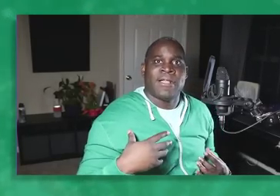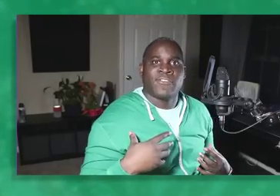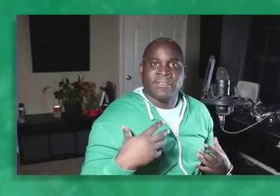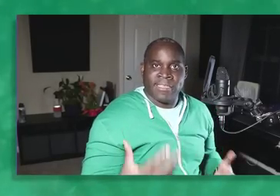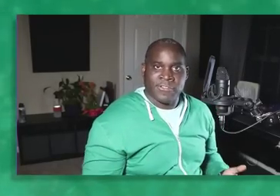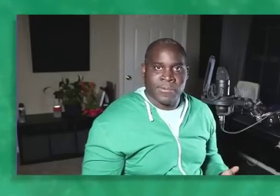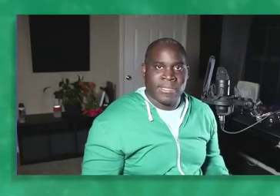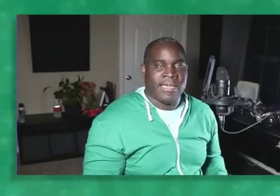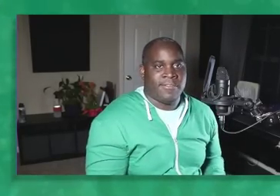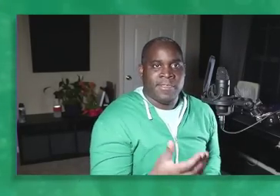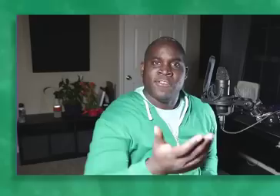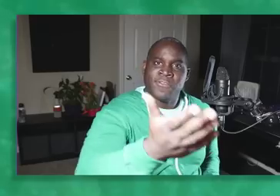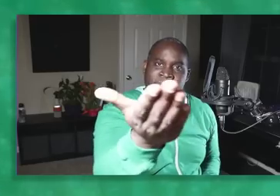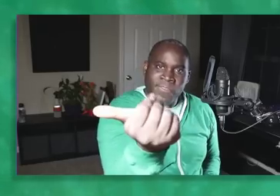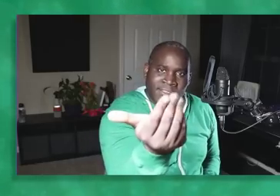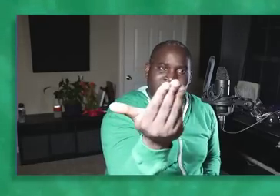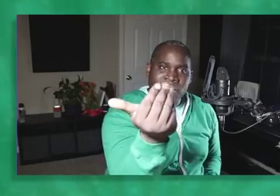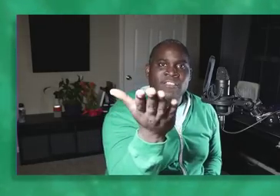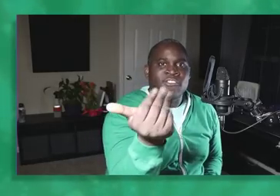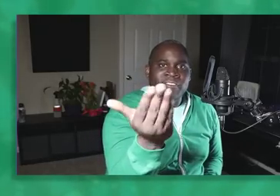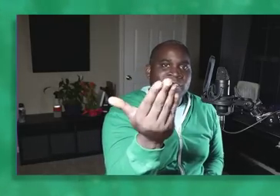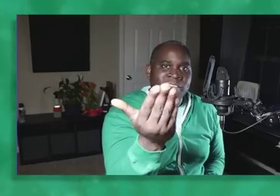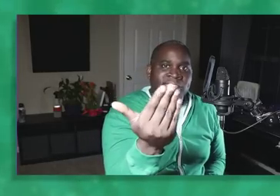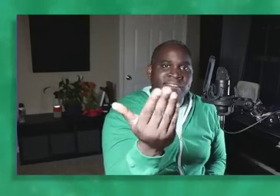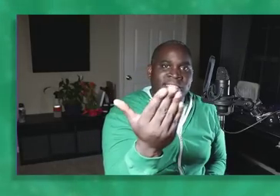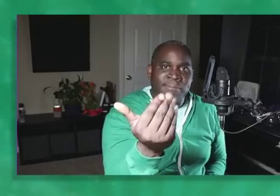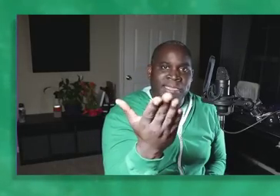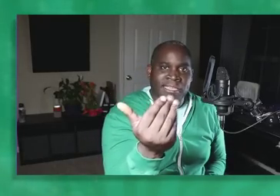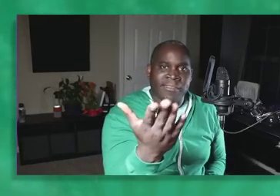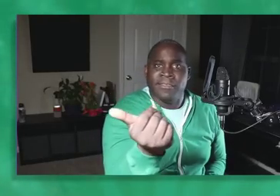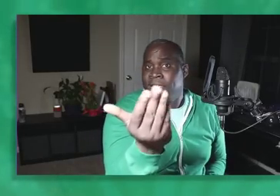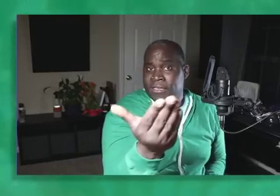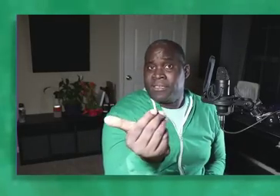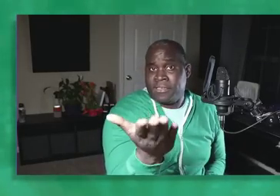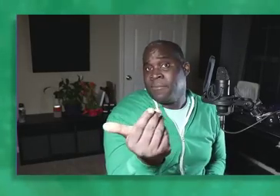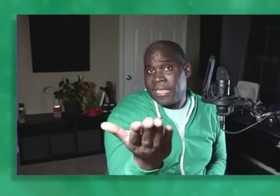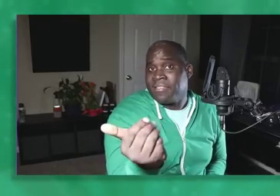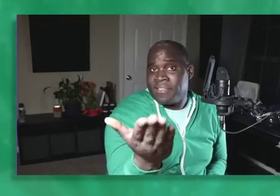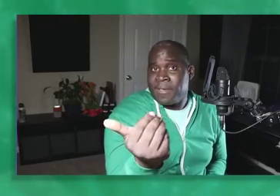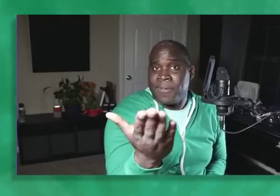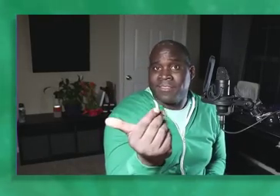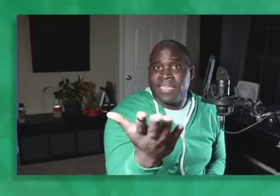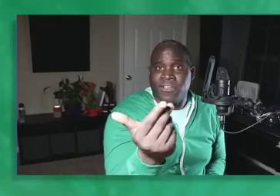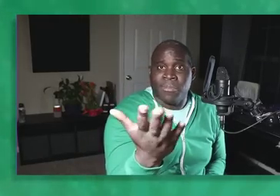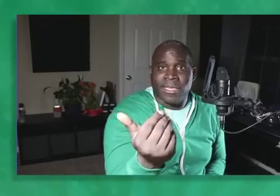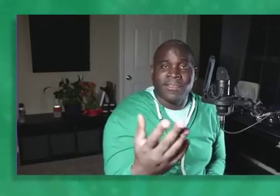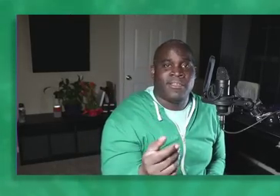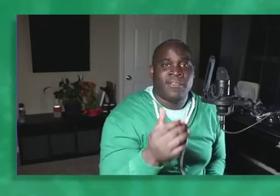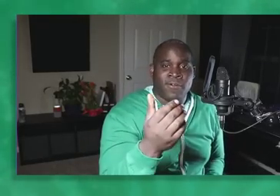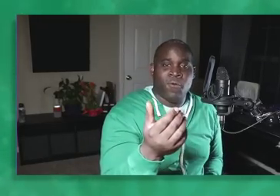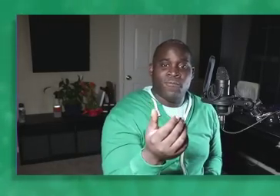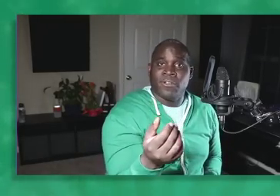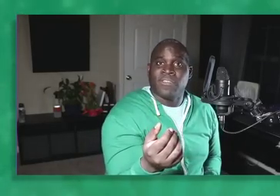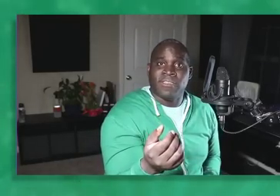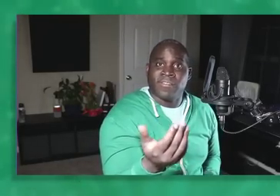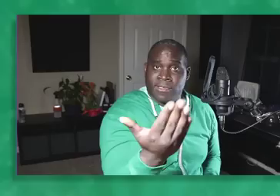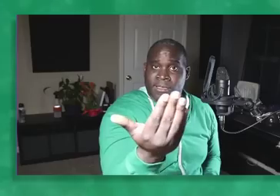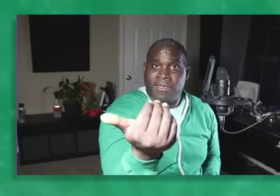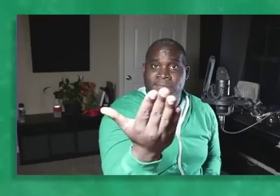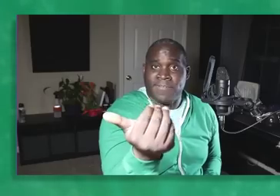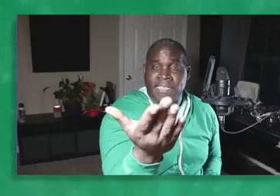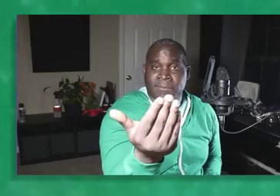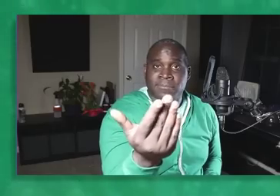very much contextualized. So this could just as easily mean come and get some, I'm about to kick your butt,